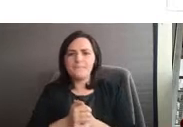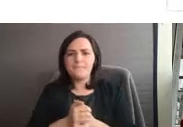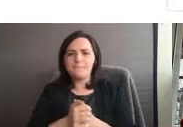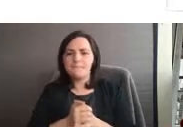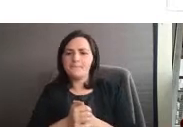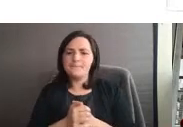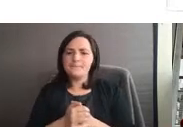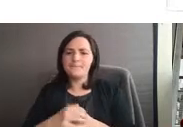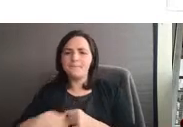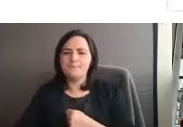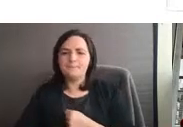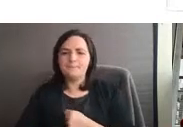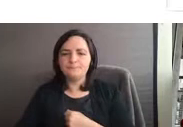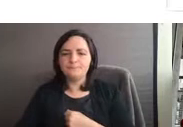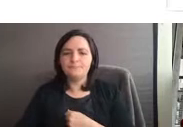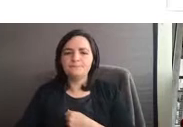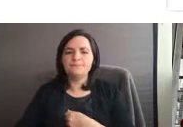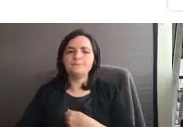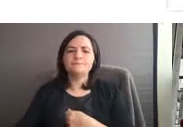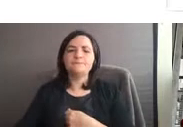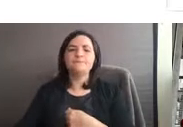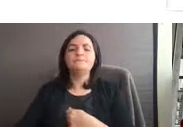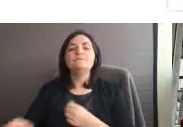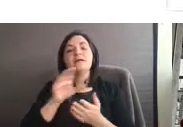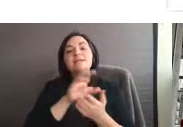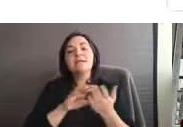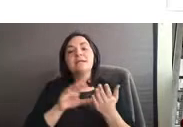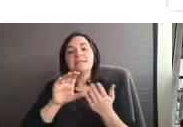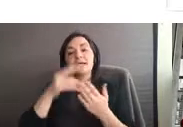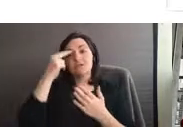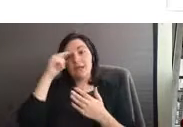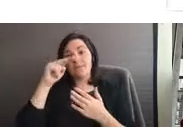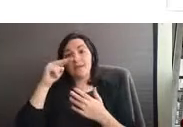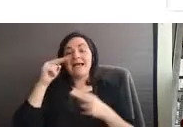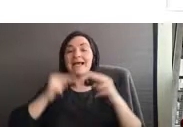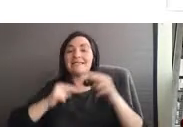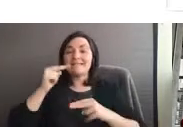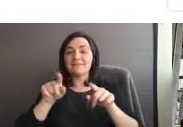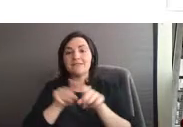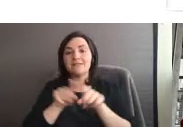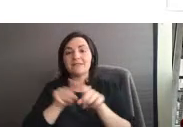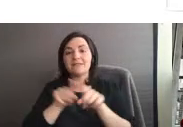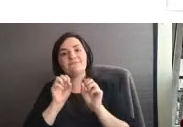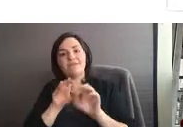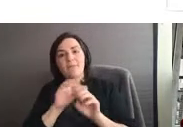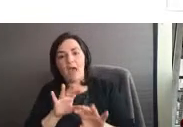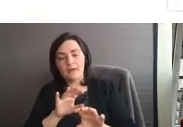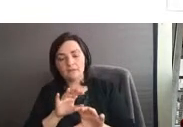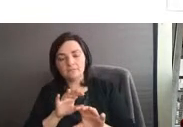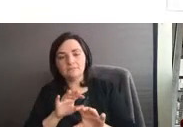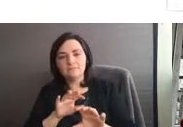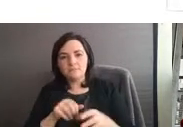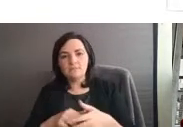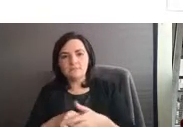So I'm into the section here called assessment and feedback.